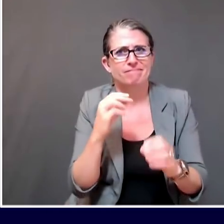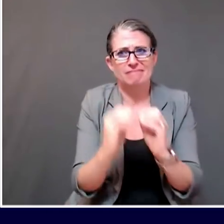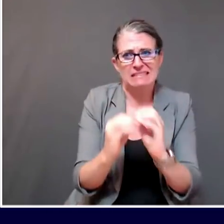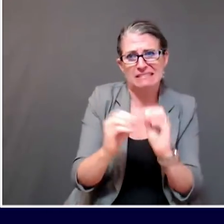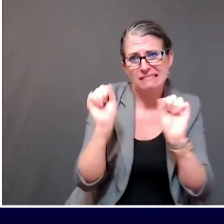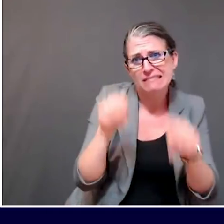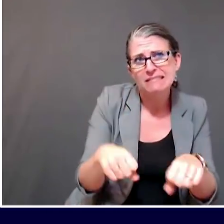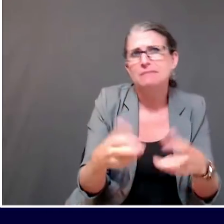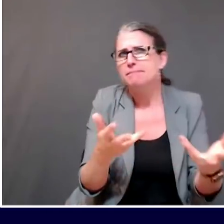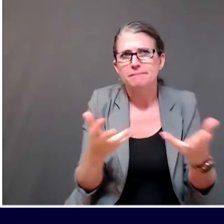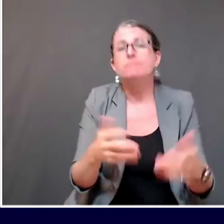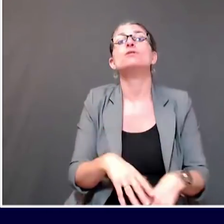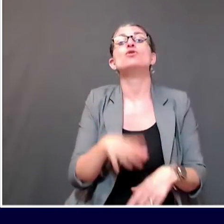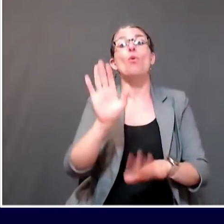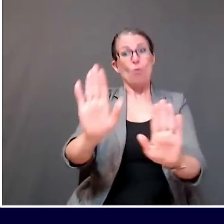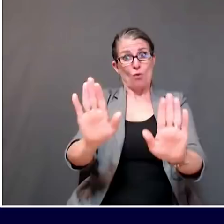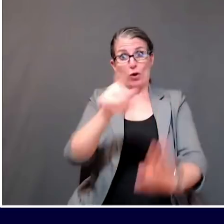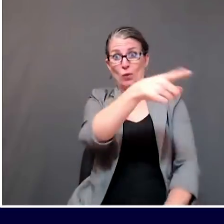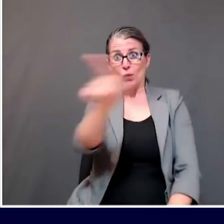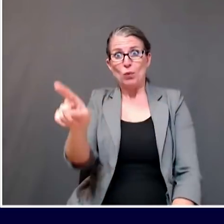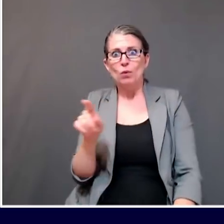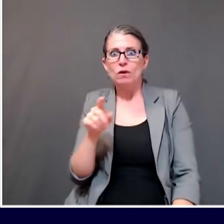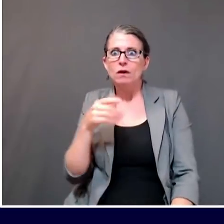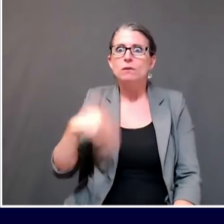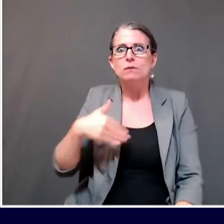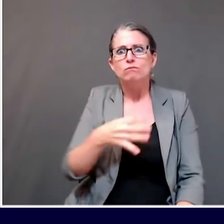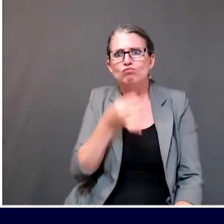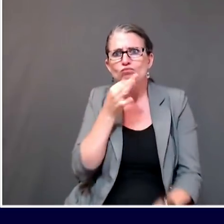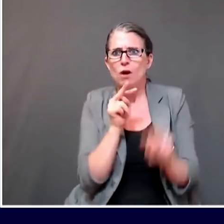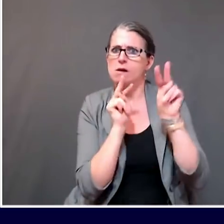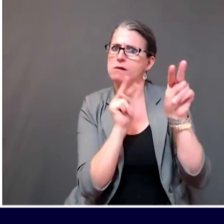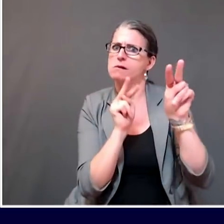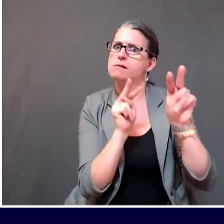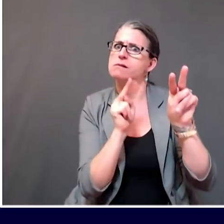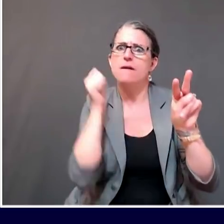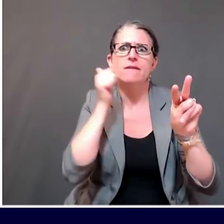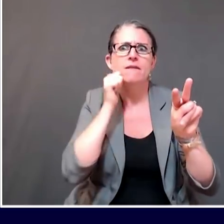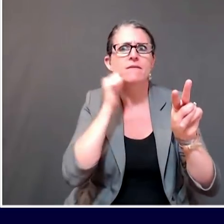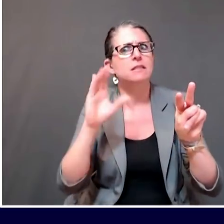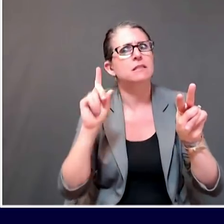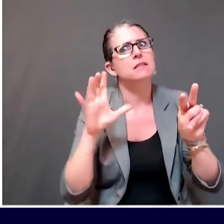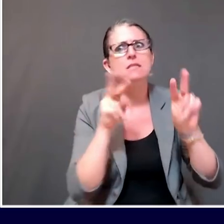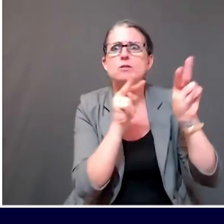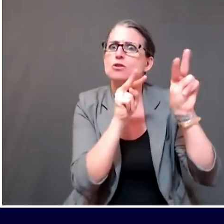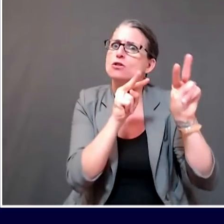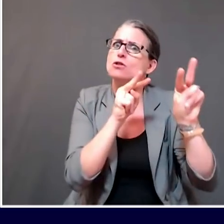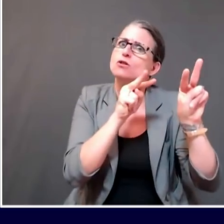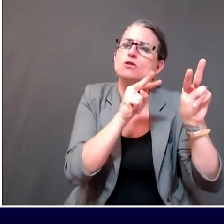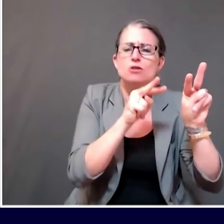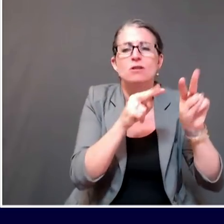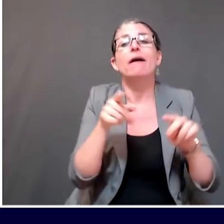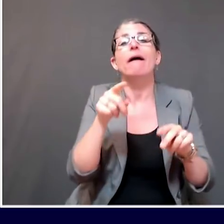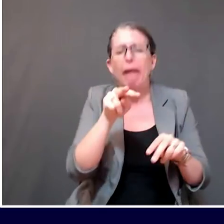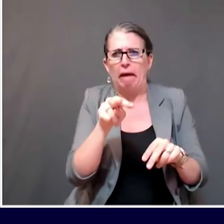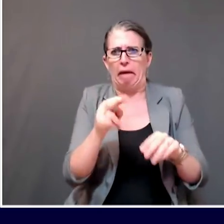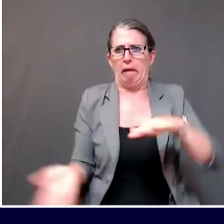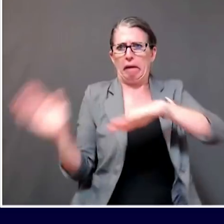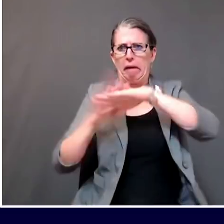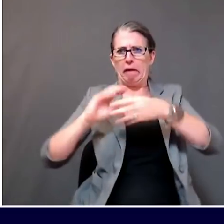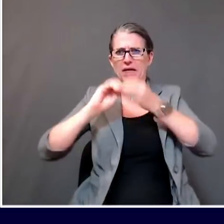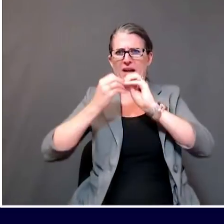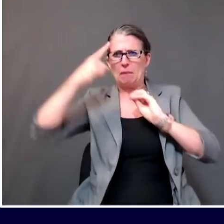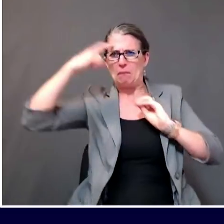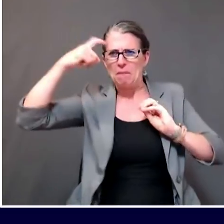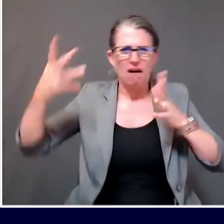reclassifying them from probable cases, which is what they currently are, to negative cases, which is what they really are.